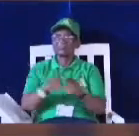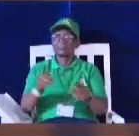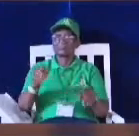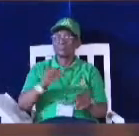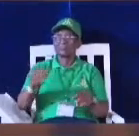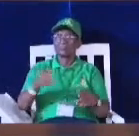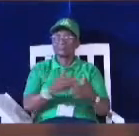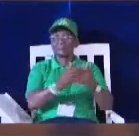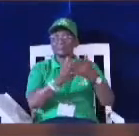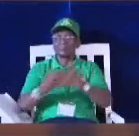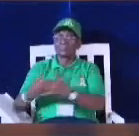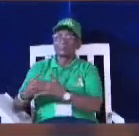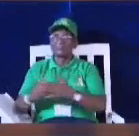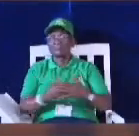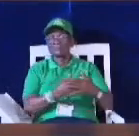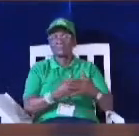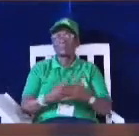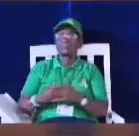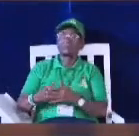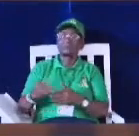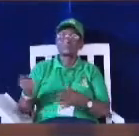You're going to need that tonight.